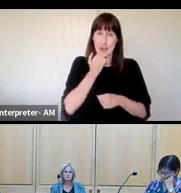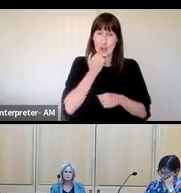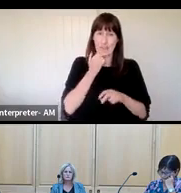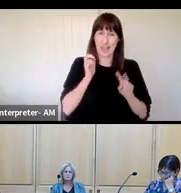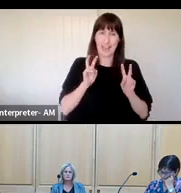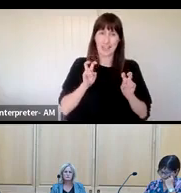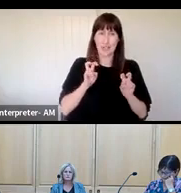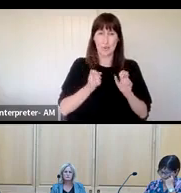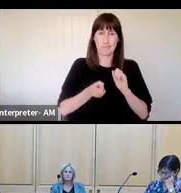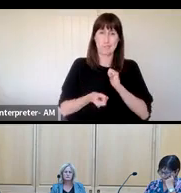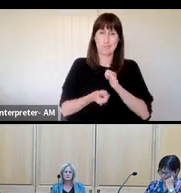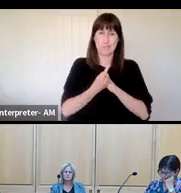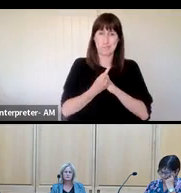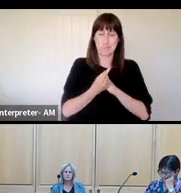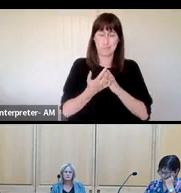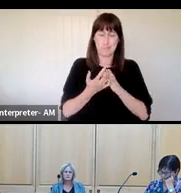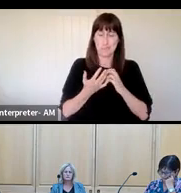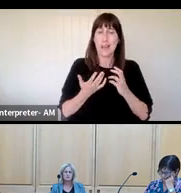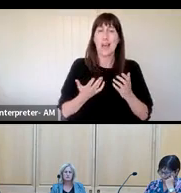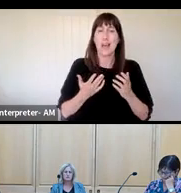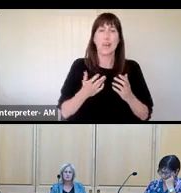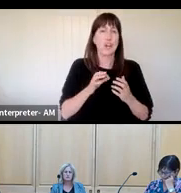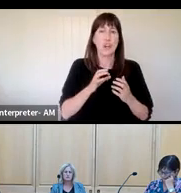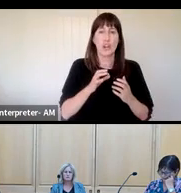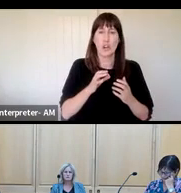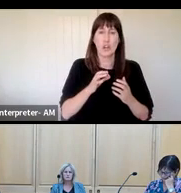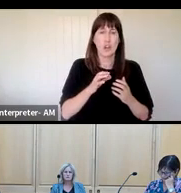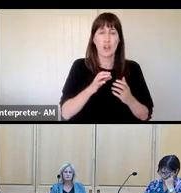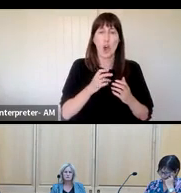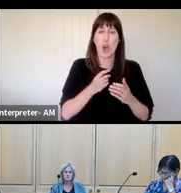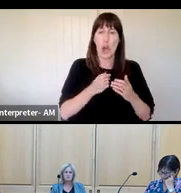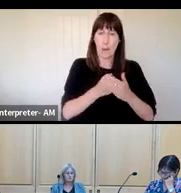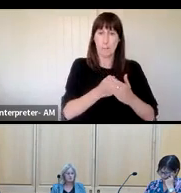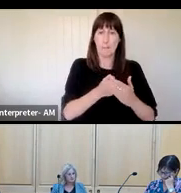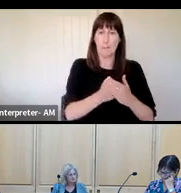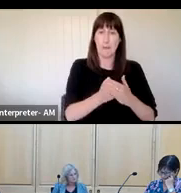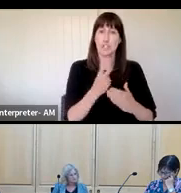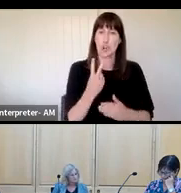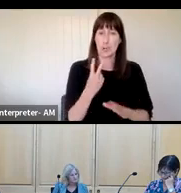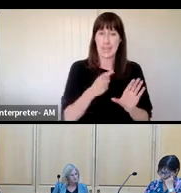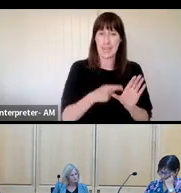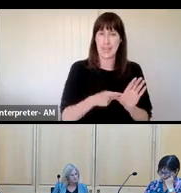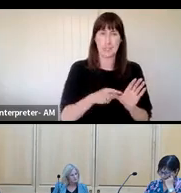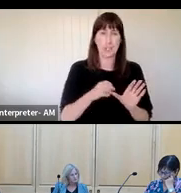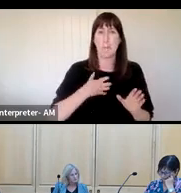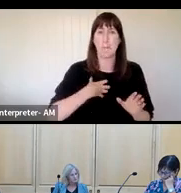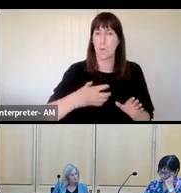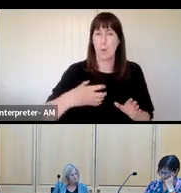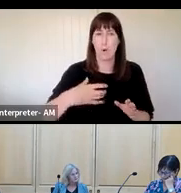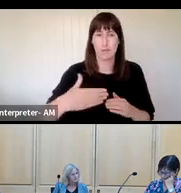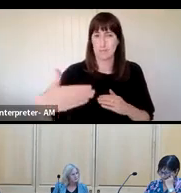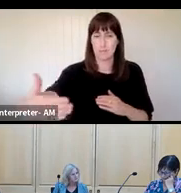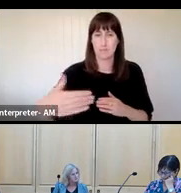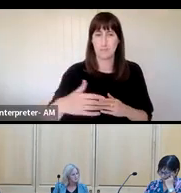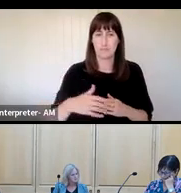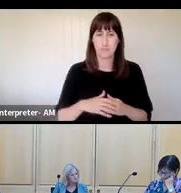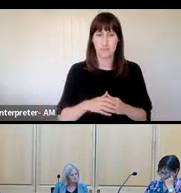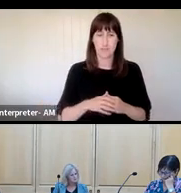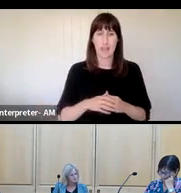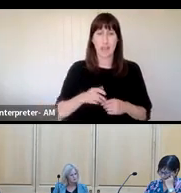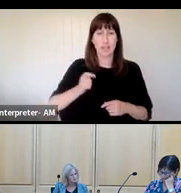or omission on which the dispute is based. It's binding if an adjudicative